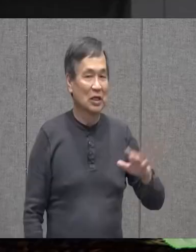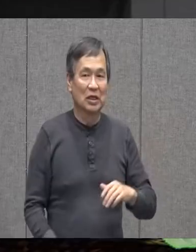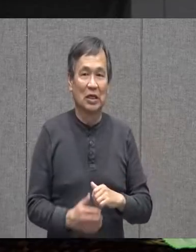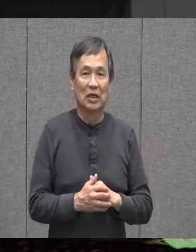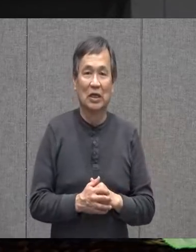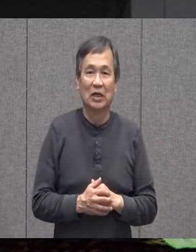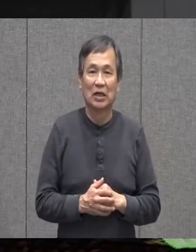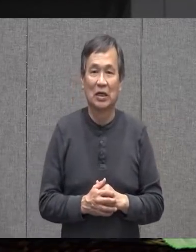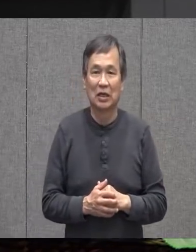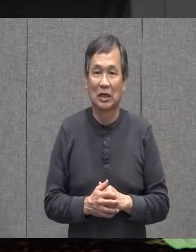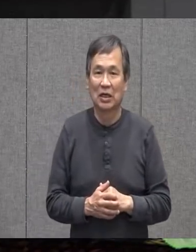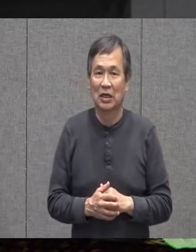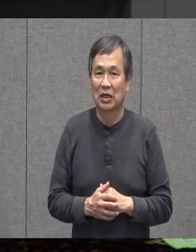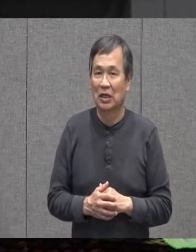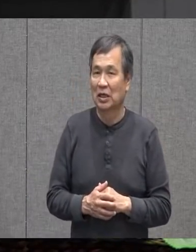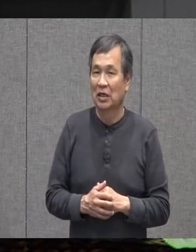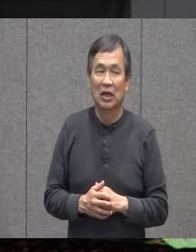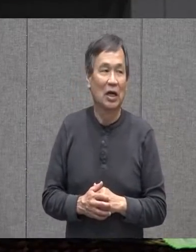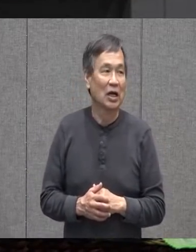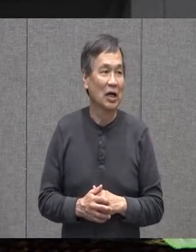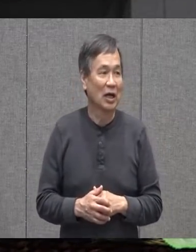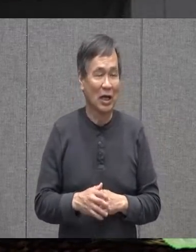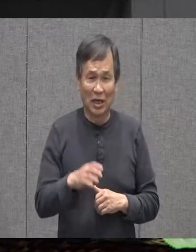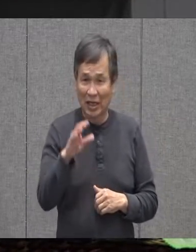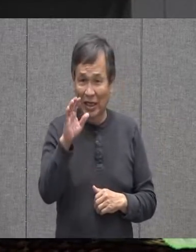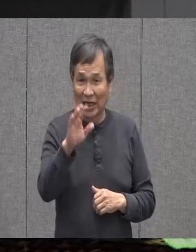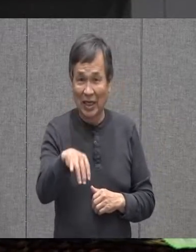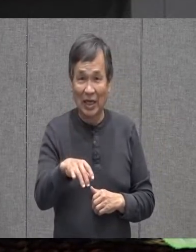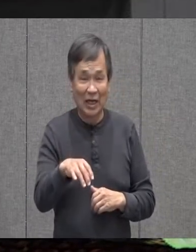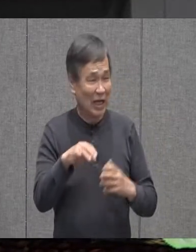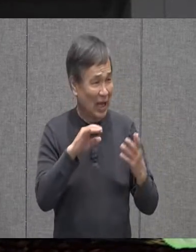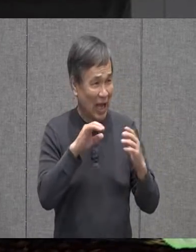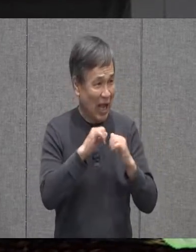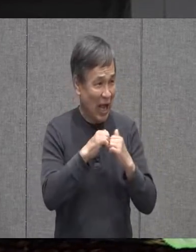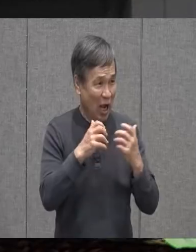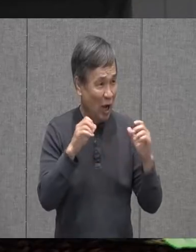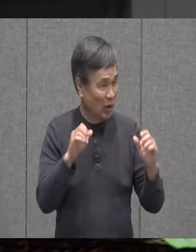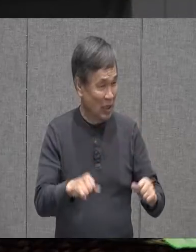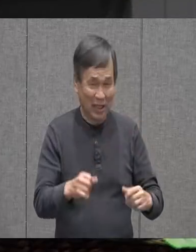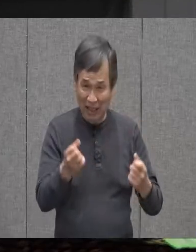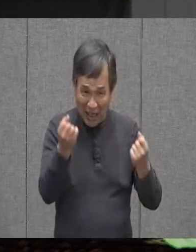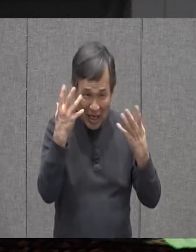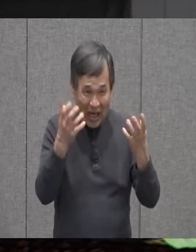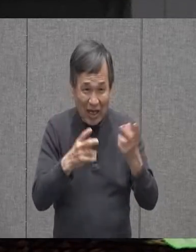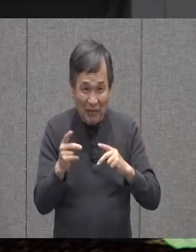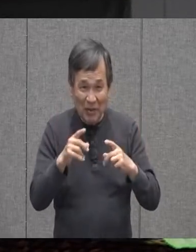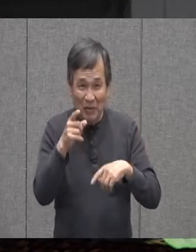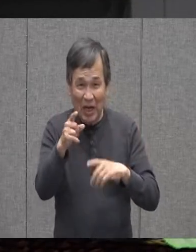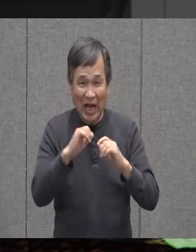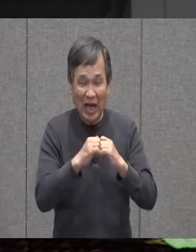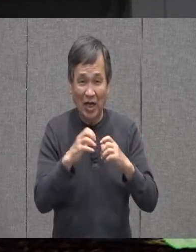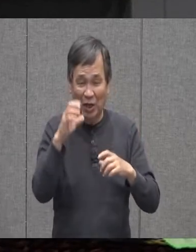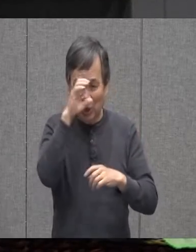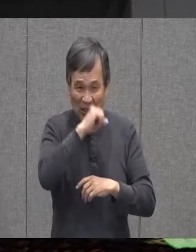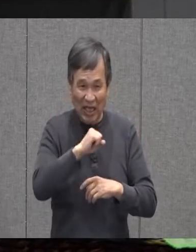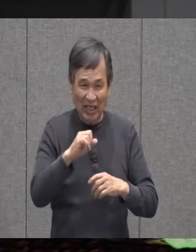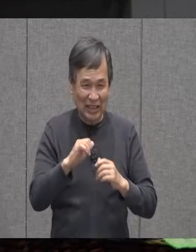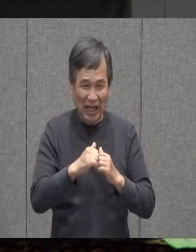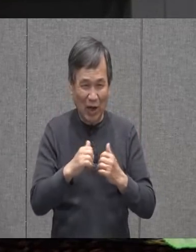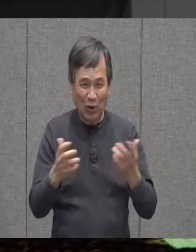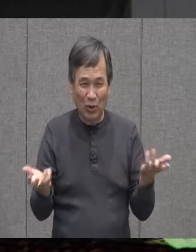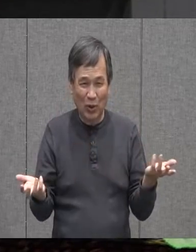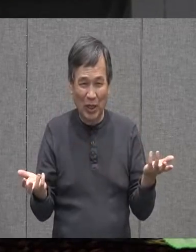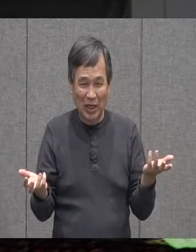betcha. Oh my gosh, you guys, he can't do that. There is a lot of people on that bus. How is he gonna guess how